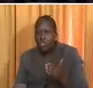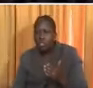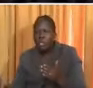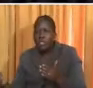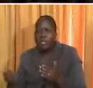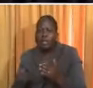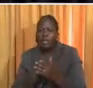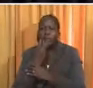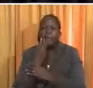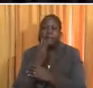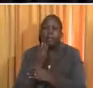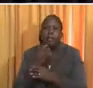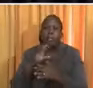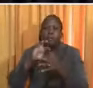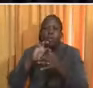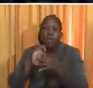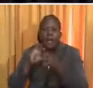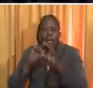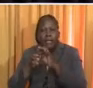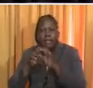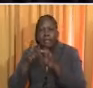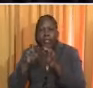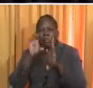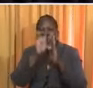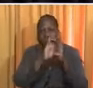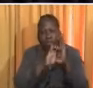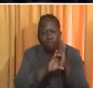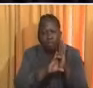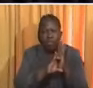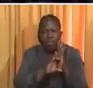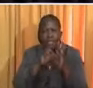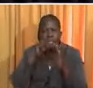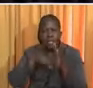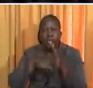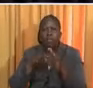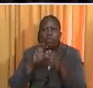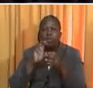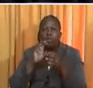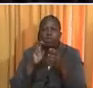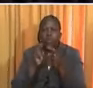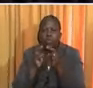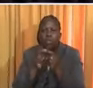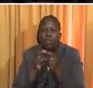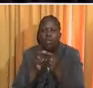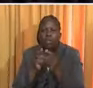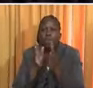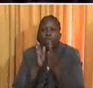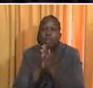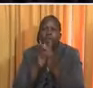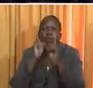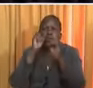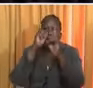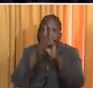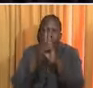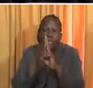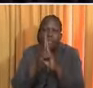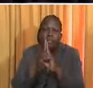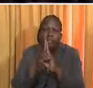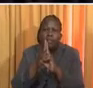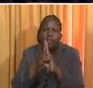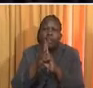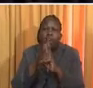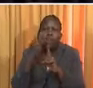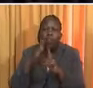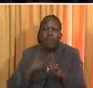course, aspirations, constitutional expectations, values, principles, and objects of